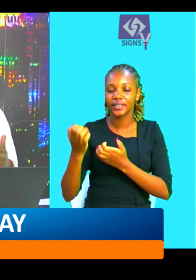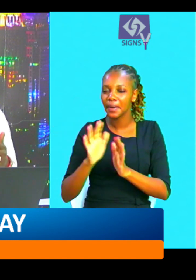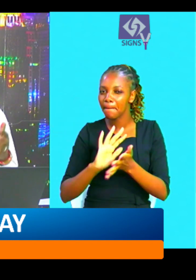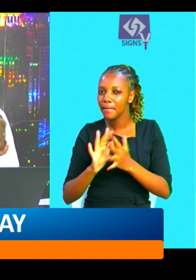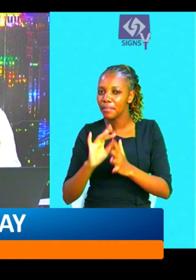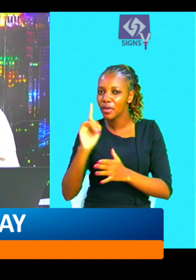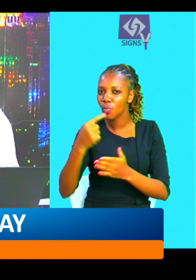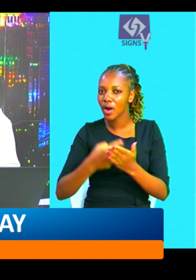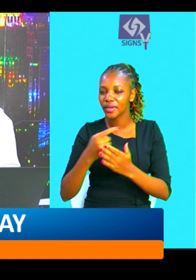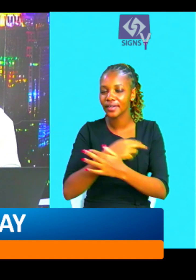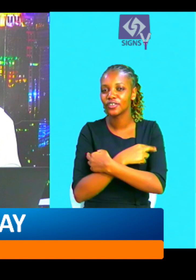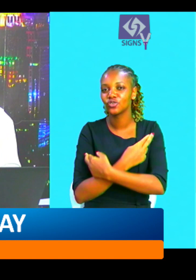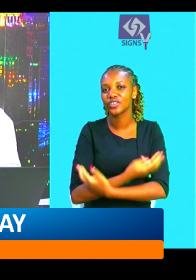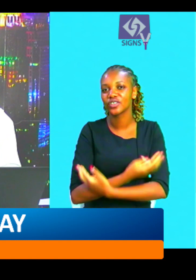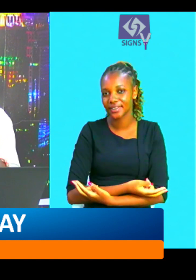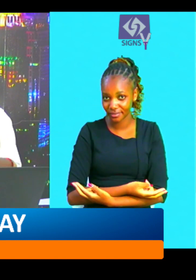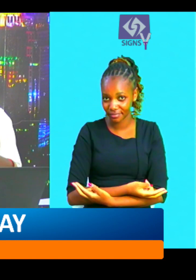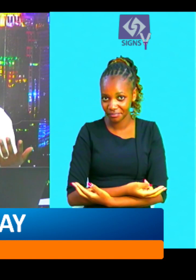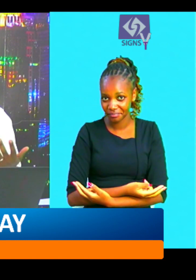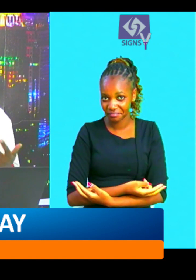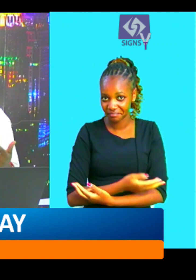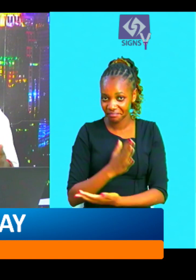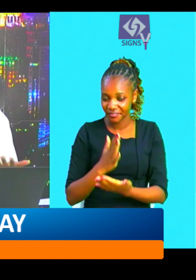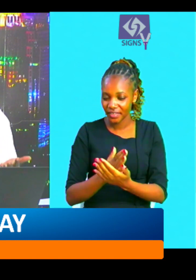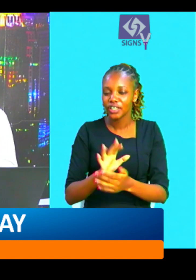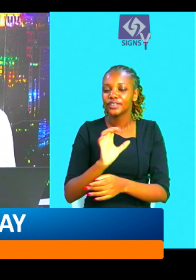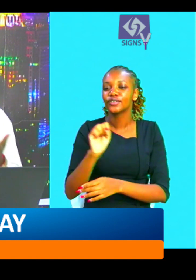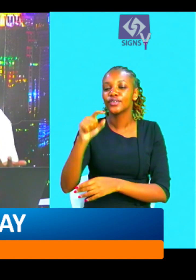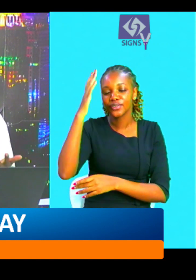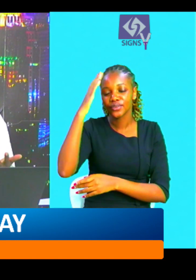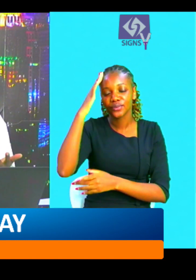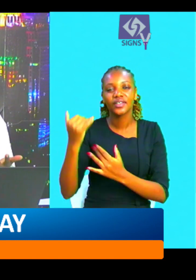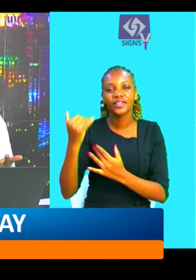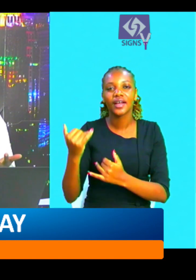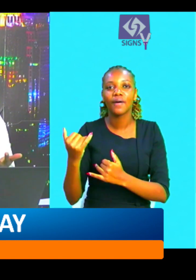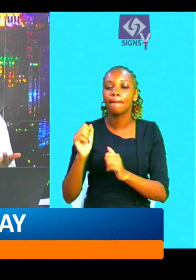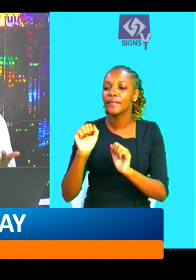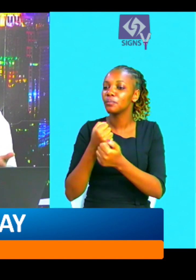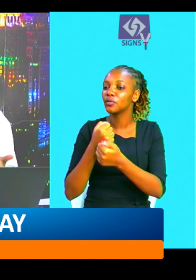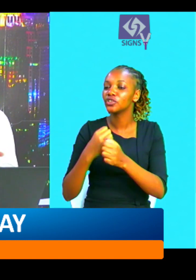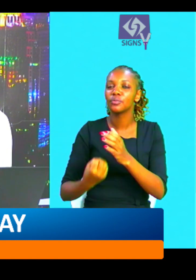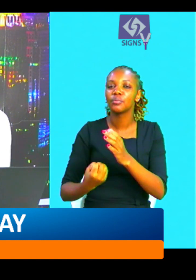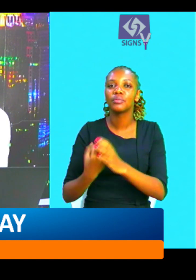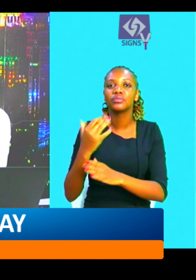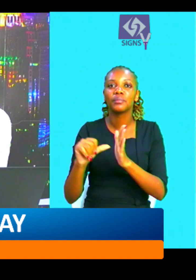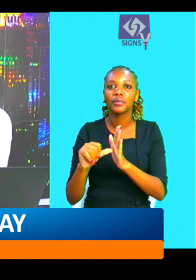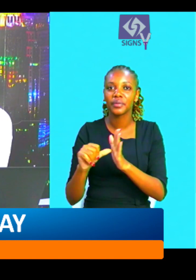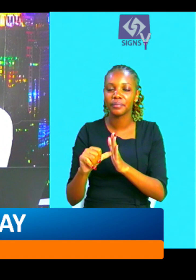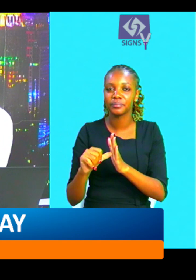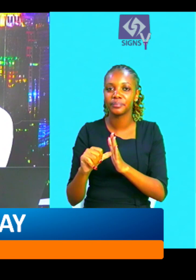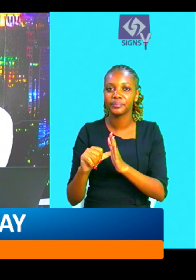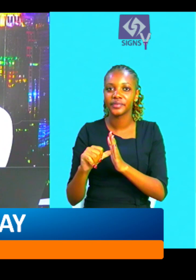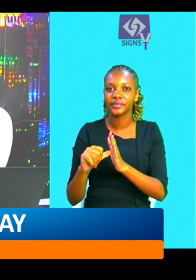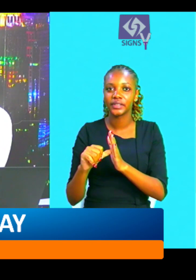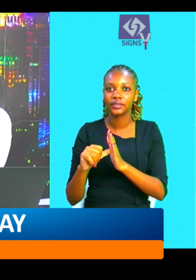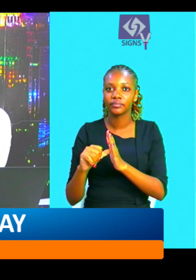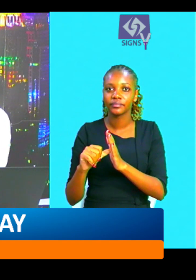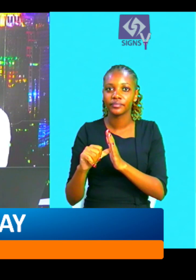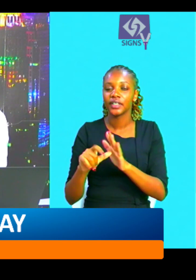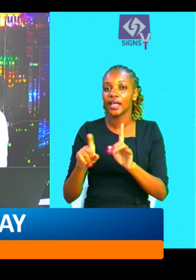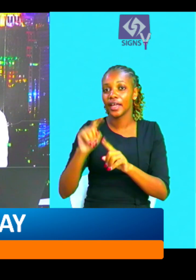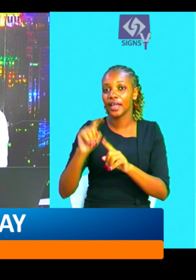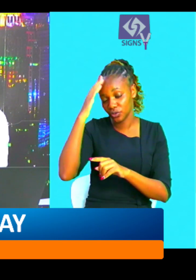he right now in the government? He's in government bwana, anakula mzuri. Okay. Unajua hii serikali, let me tell you, if you want to silence your opponent,